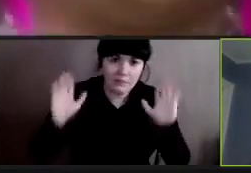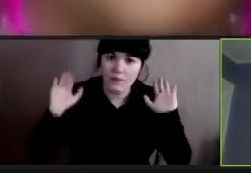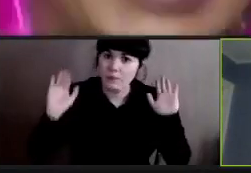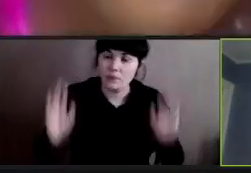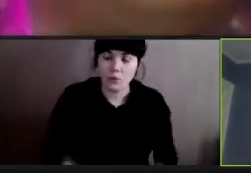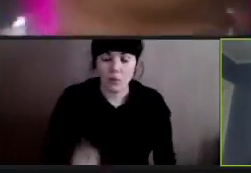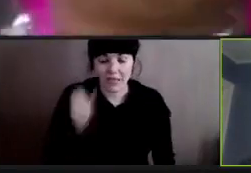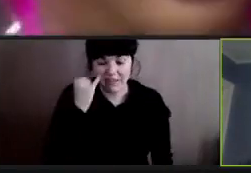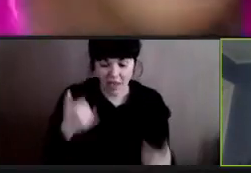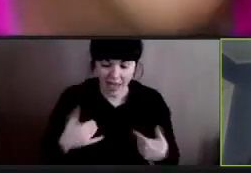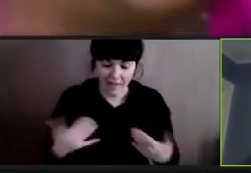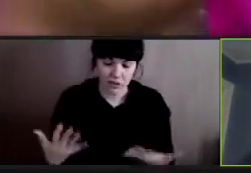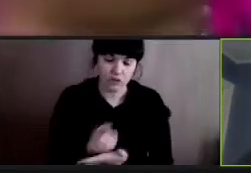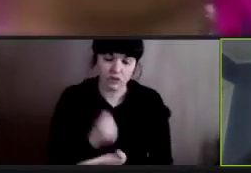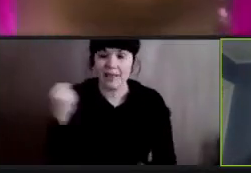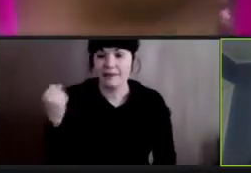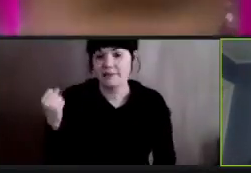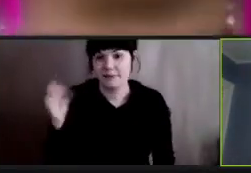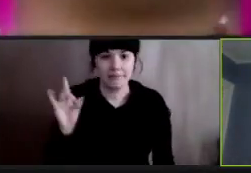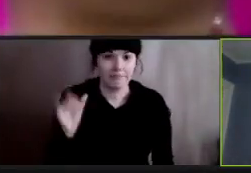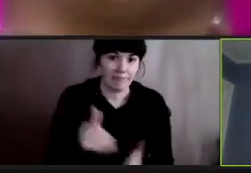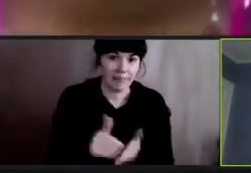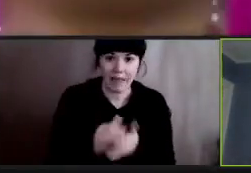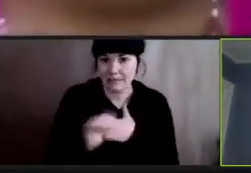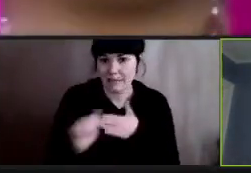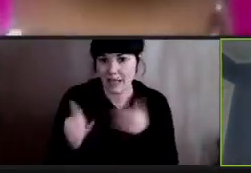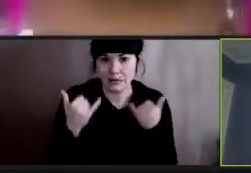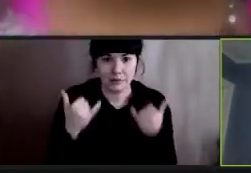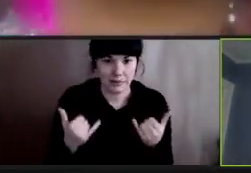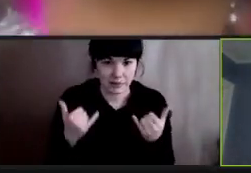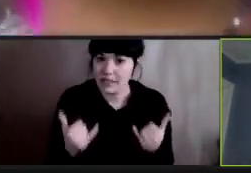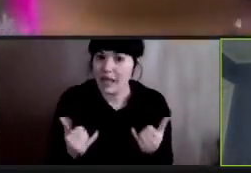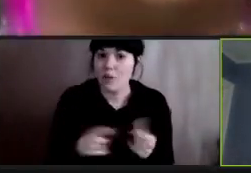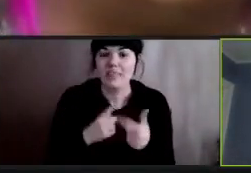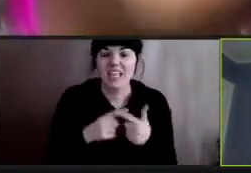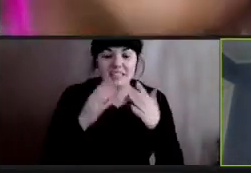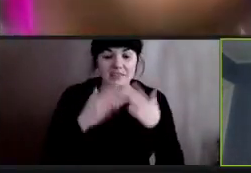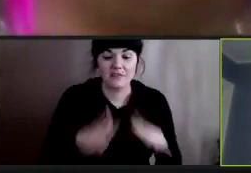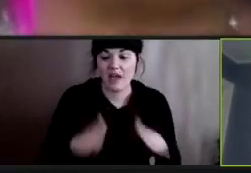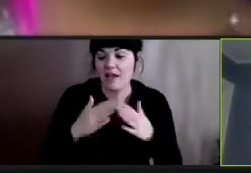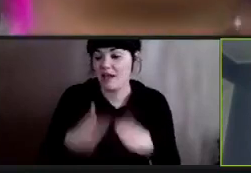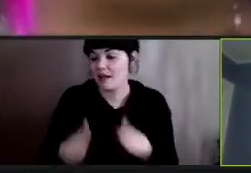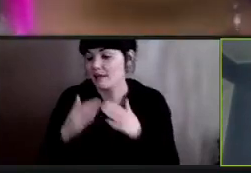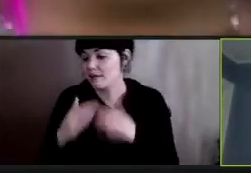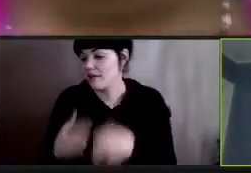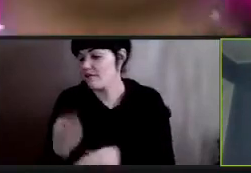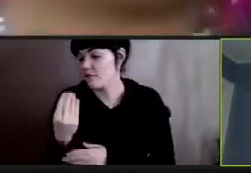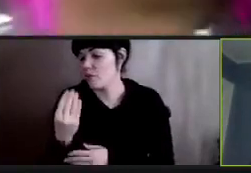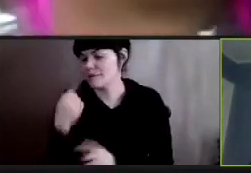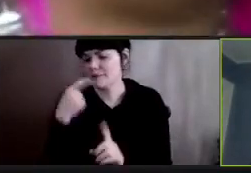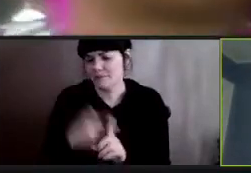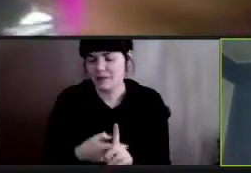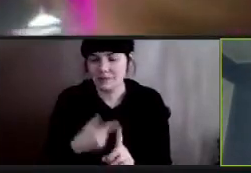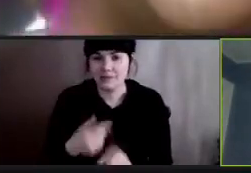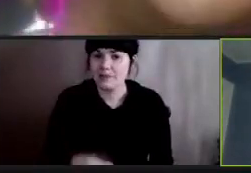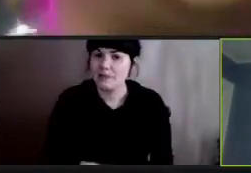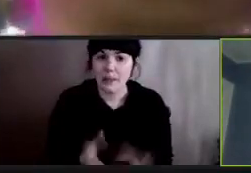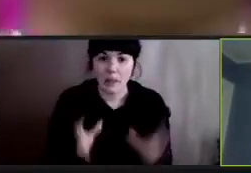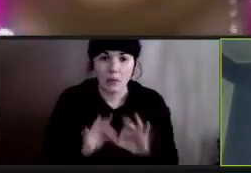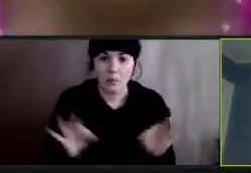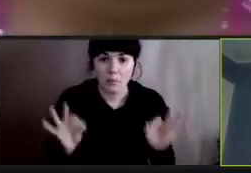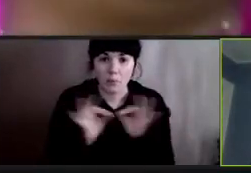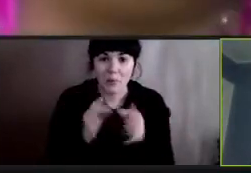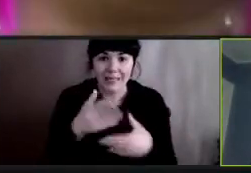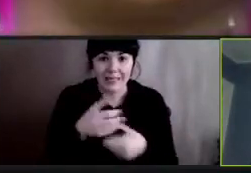$800,000 now to spread it out over the next 14 months, it makes more sense to get it now and use it efficiently rather than wait